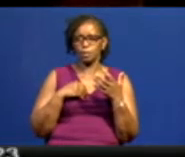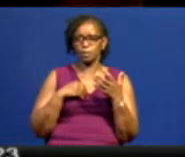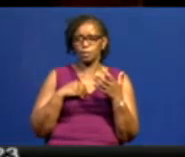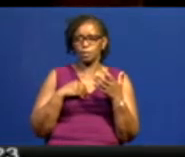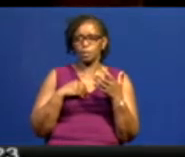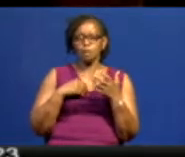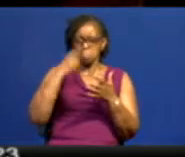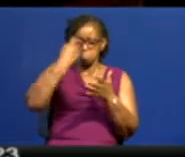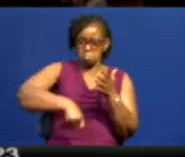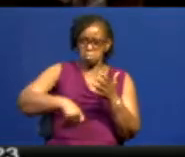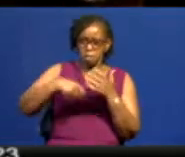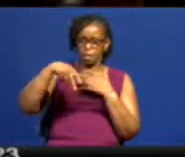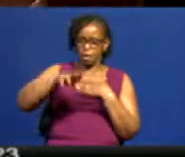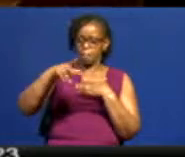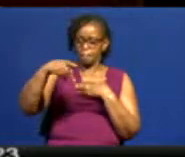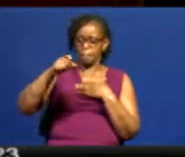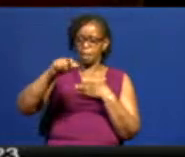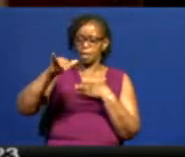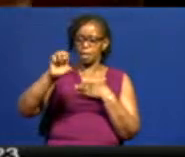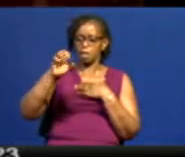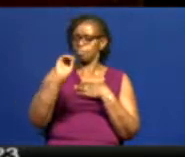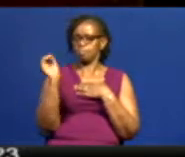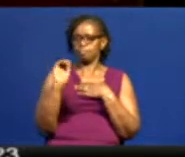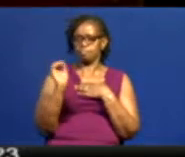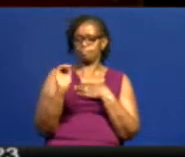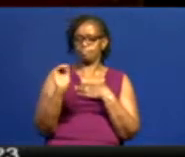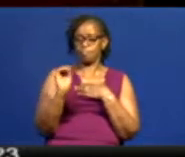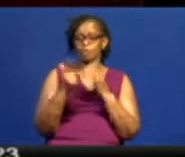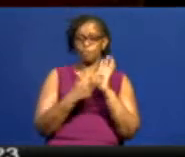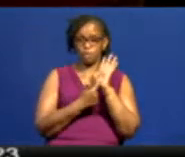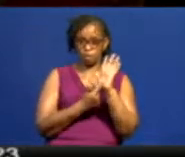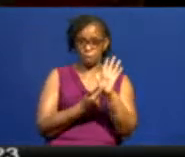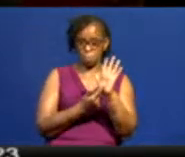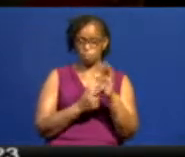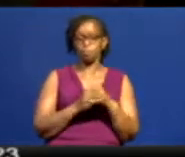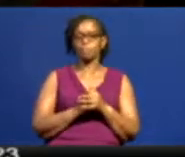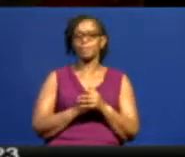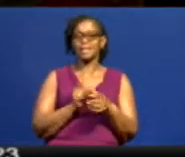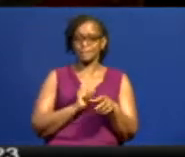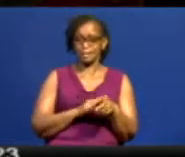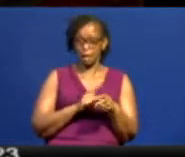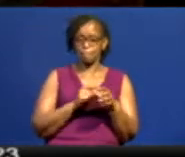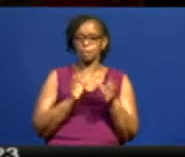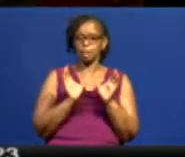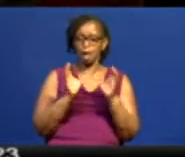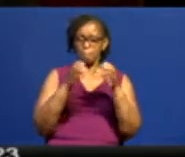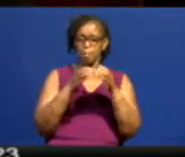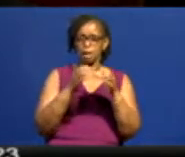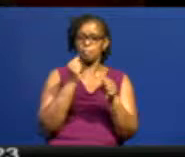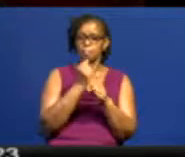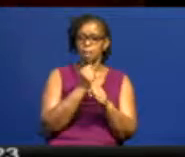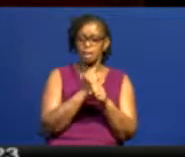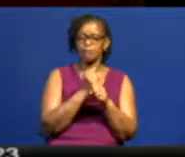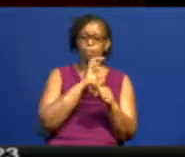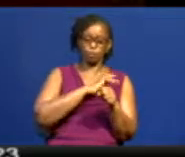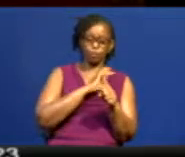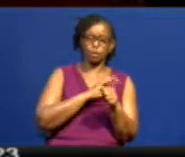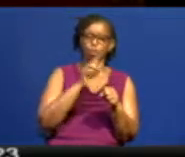payee, on their income. So to give an example, when a company makes a profit of 100,000